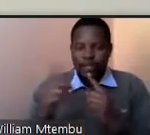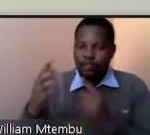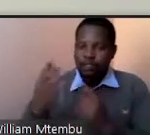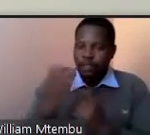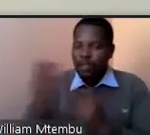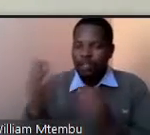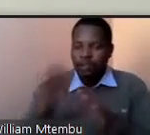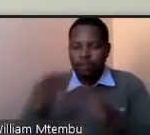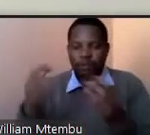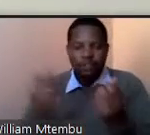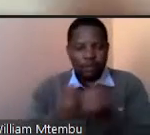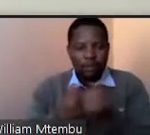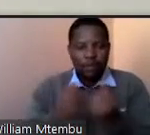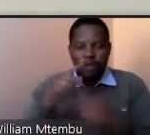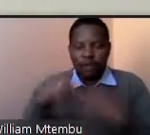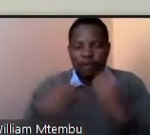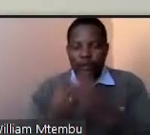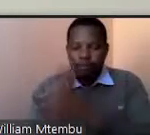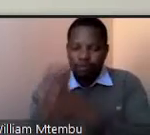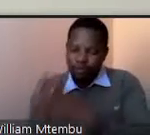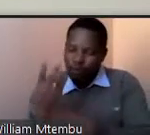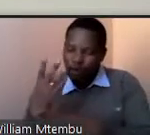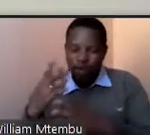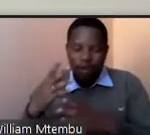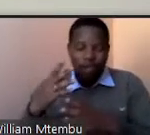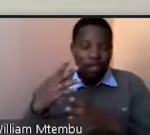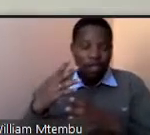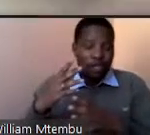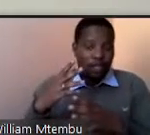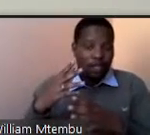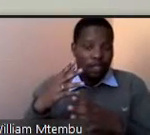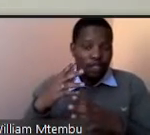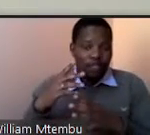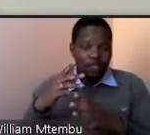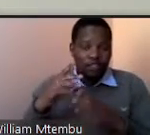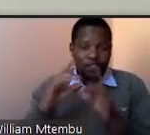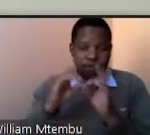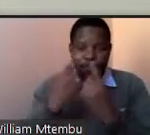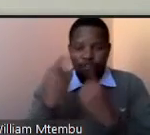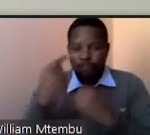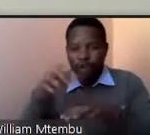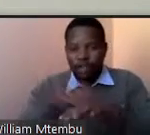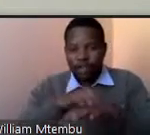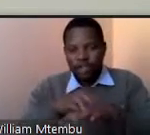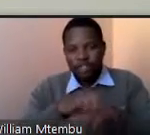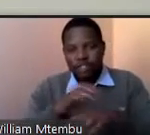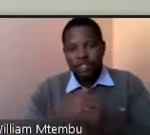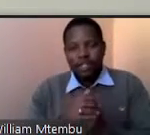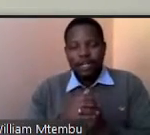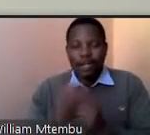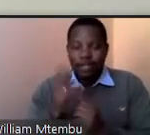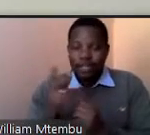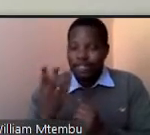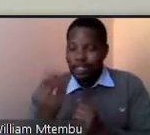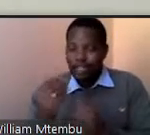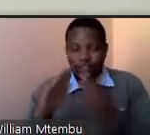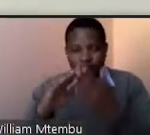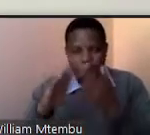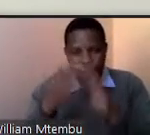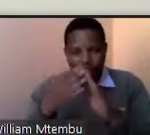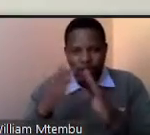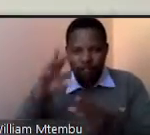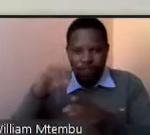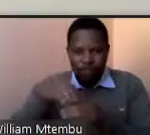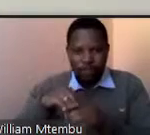support in terms of production input from the Department of Agriculture. But where also the community is involved, we've been